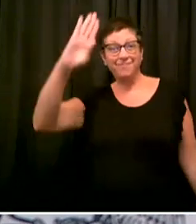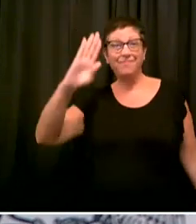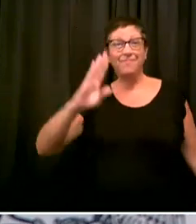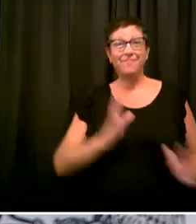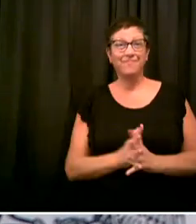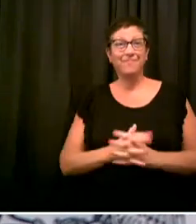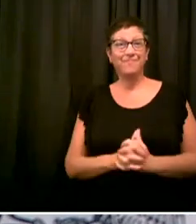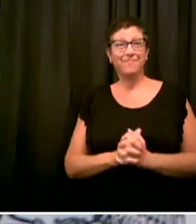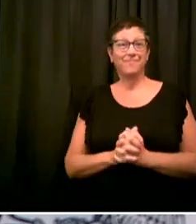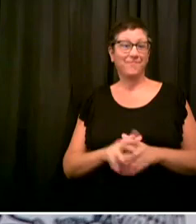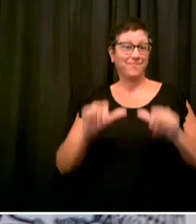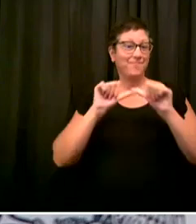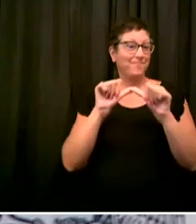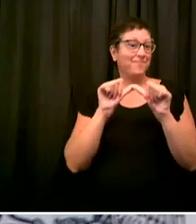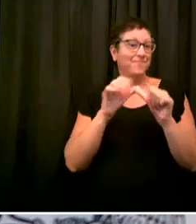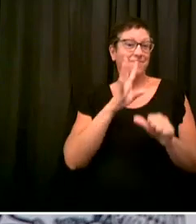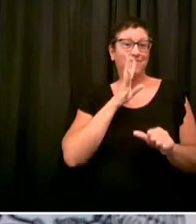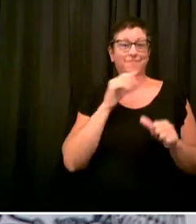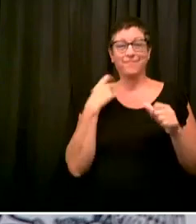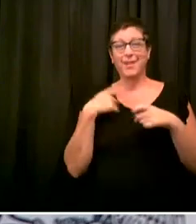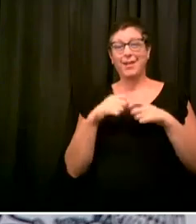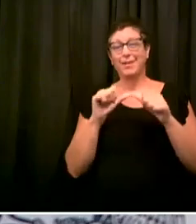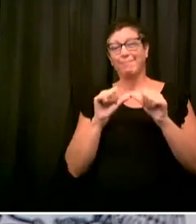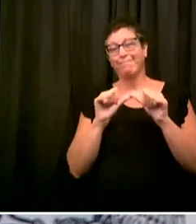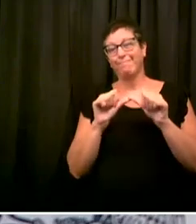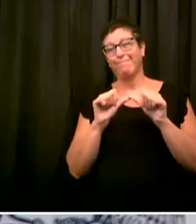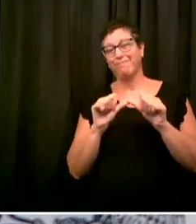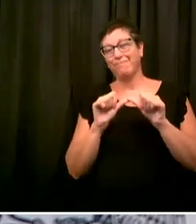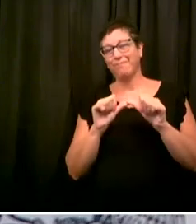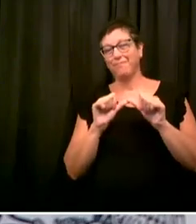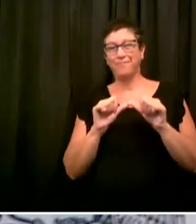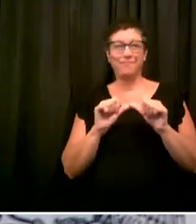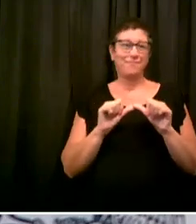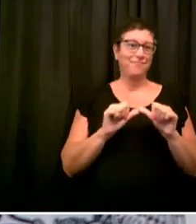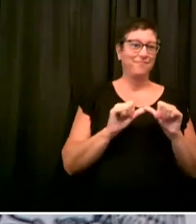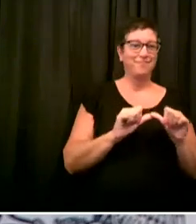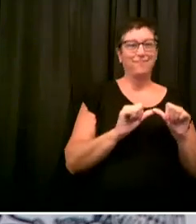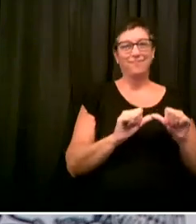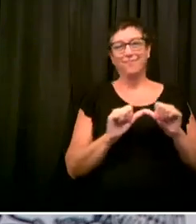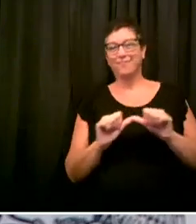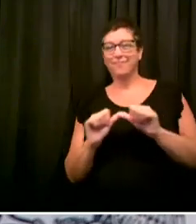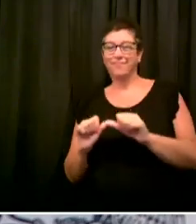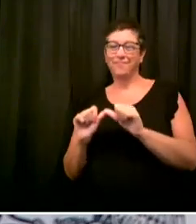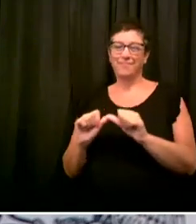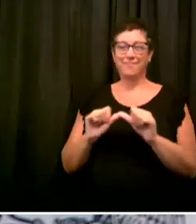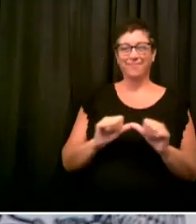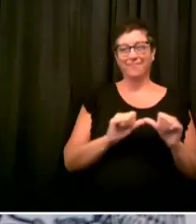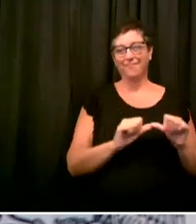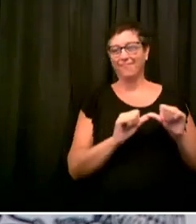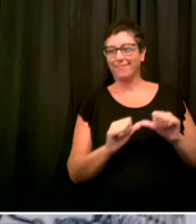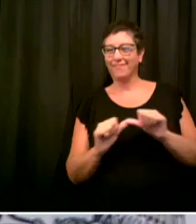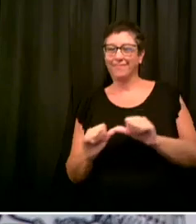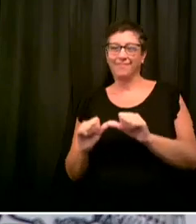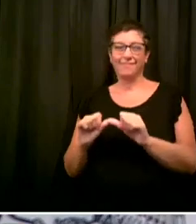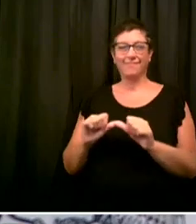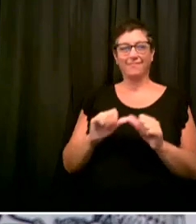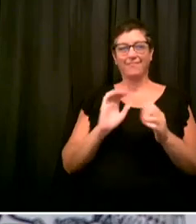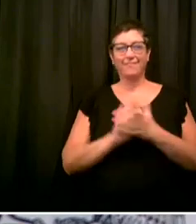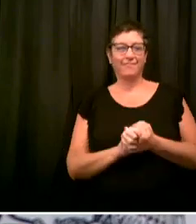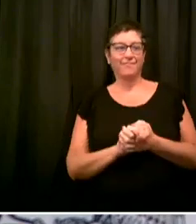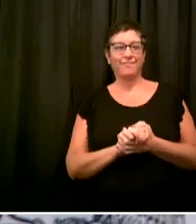a clase. With that, let's turn to our colleagues in the media, and please let me know the name and outlet of each